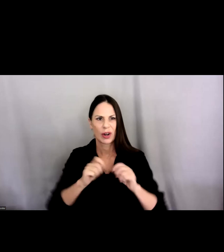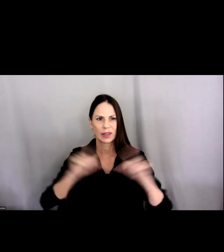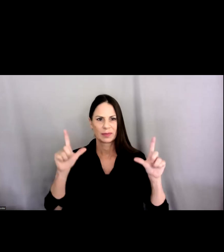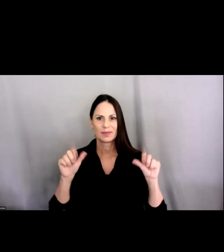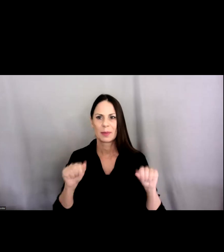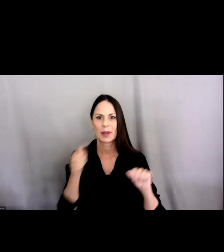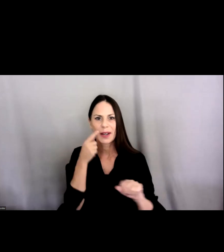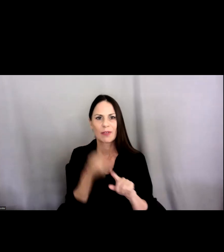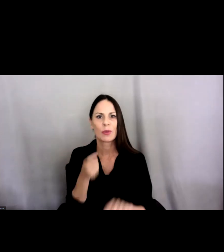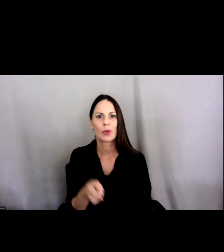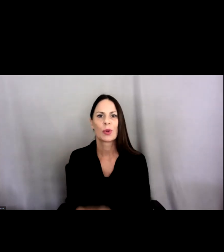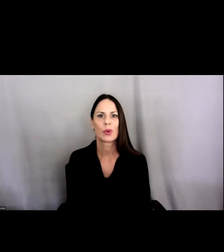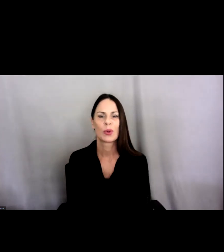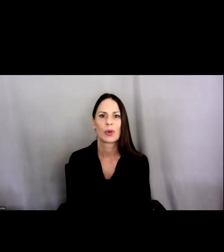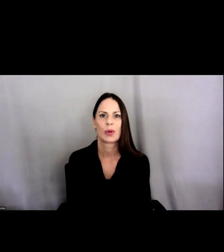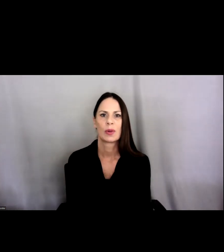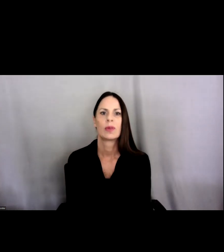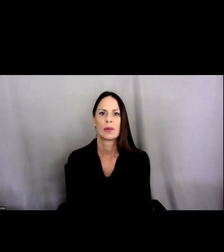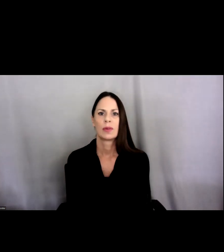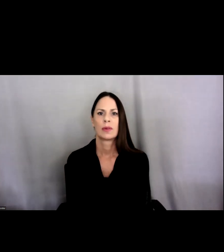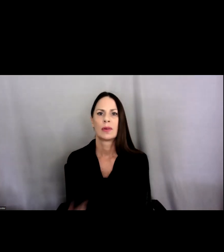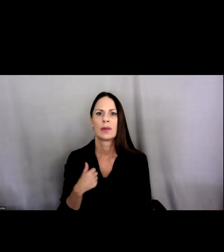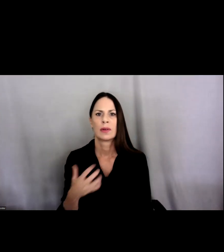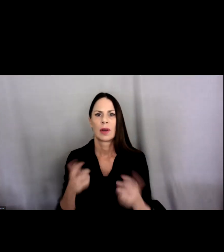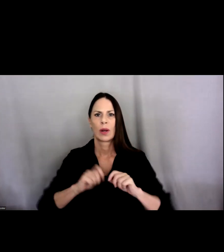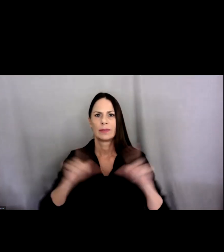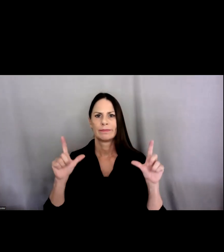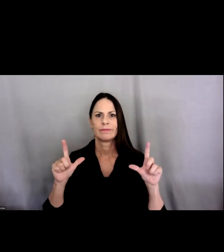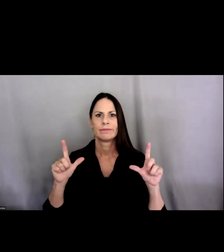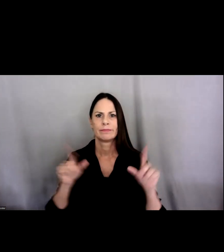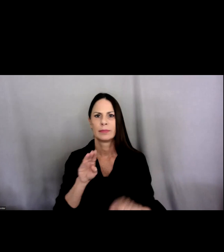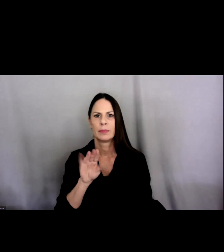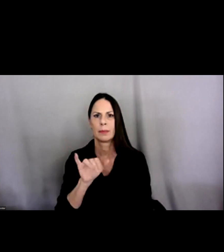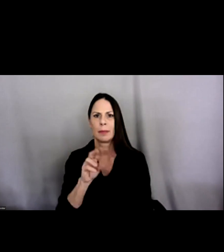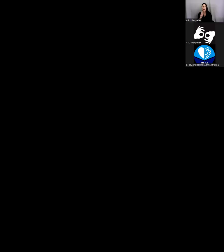you so that I can bring the bylaws up.